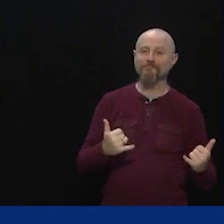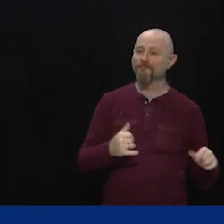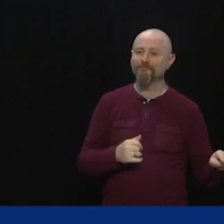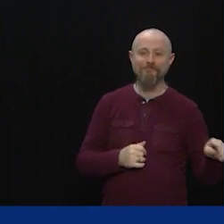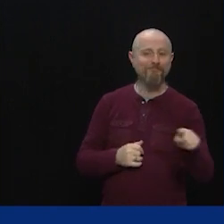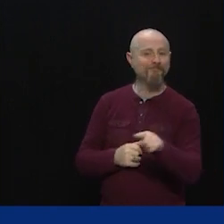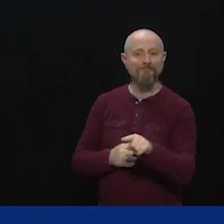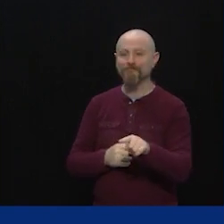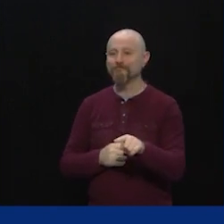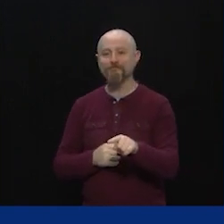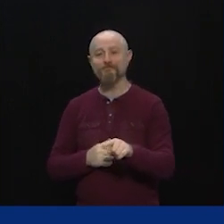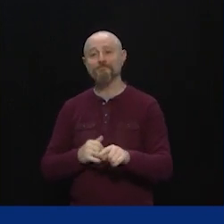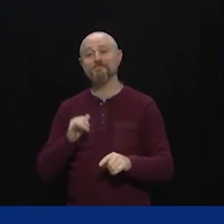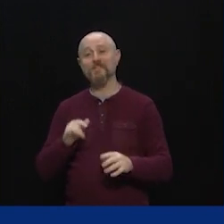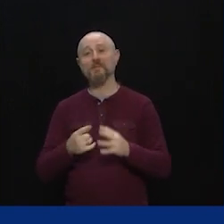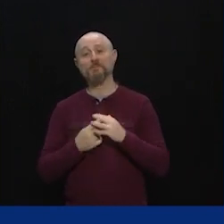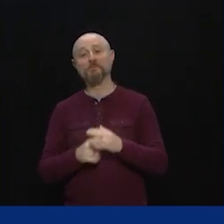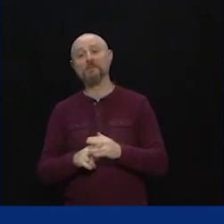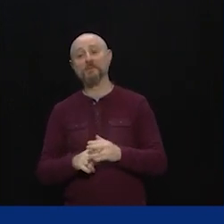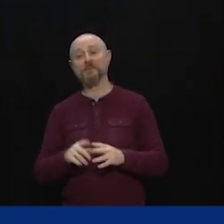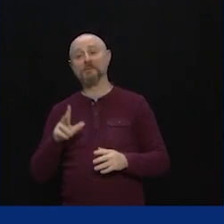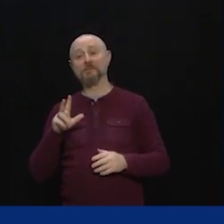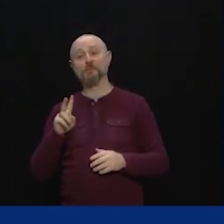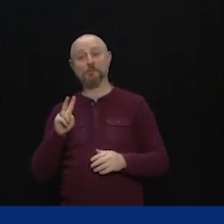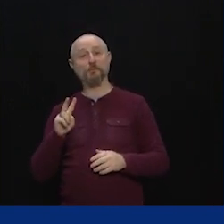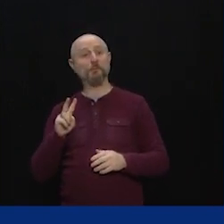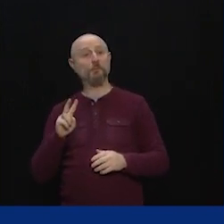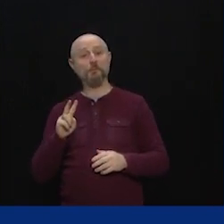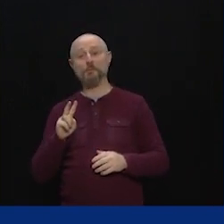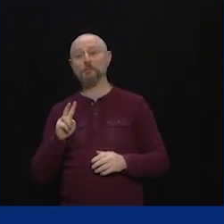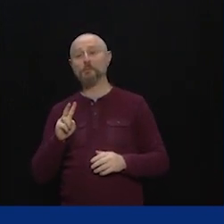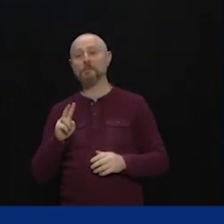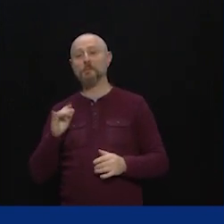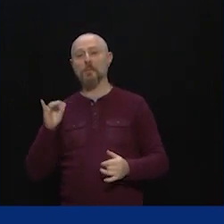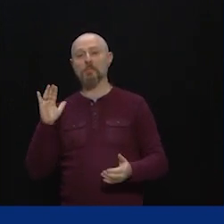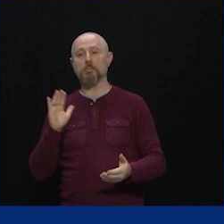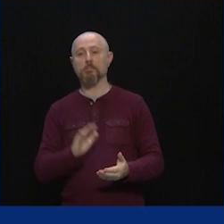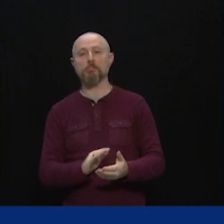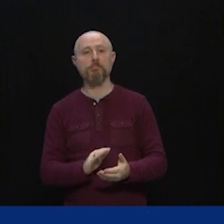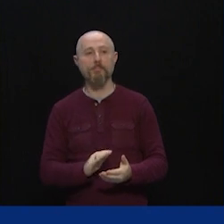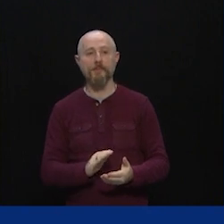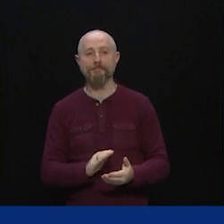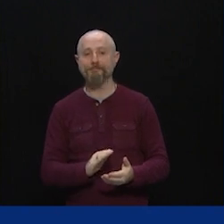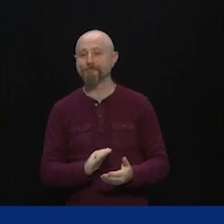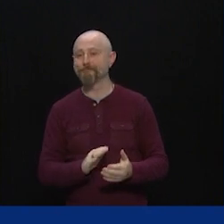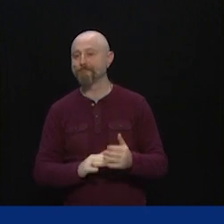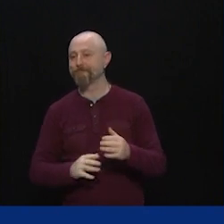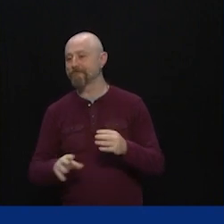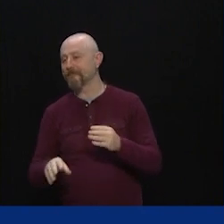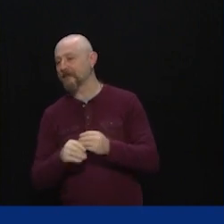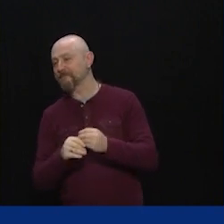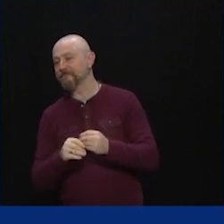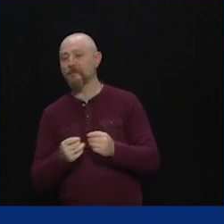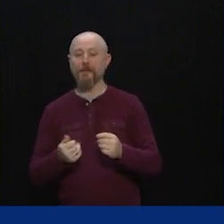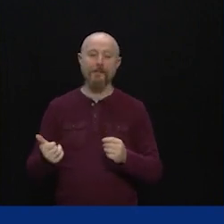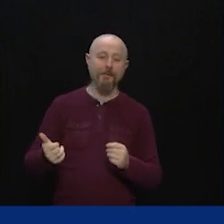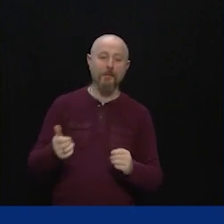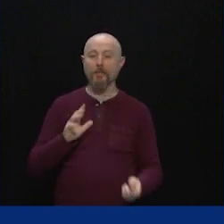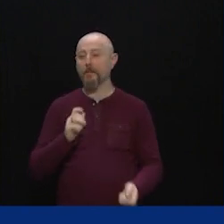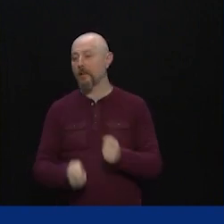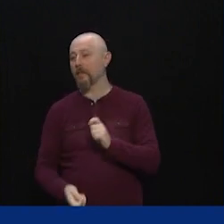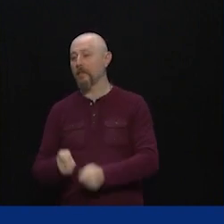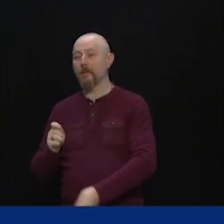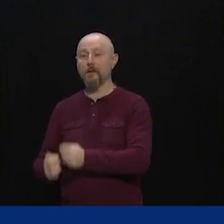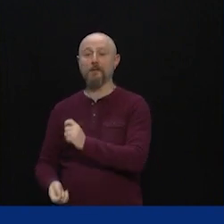at 32, so we've actually taken hospitals off the list. Some have come off, some have gone on, but at about 21 hospitals statewide is